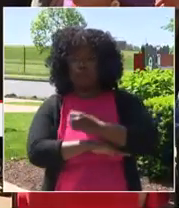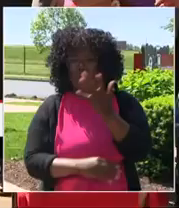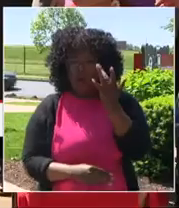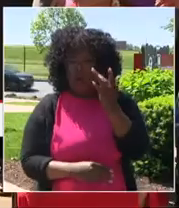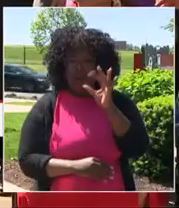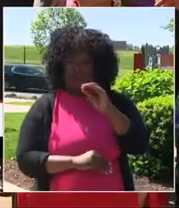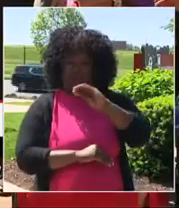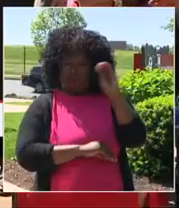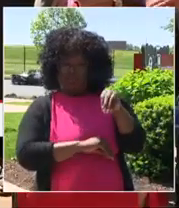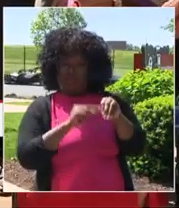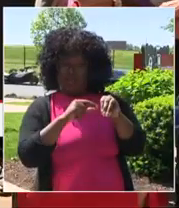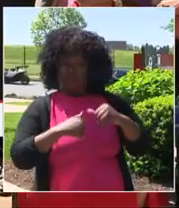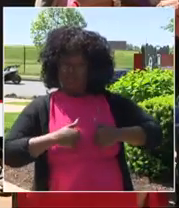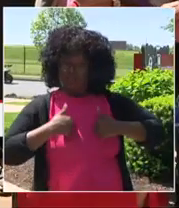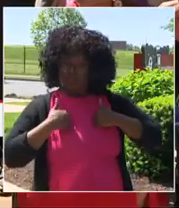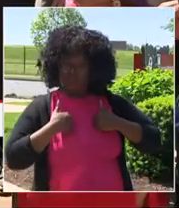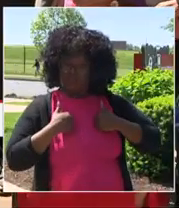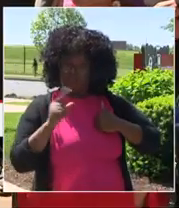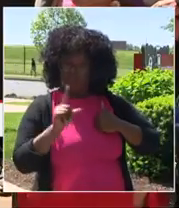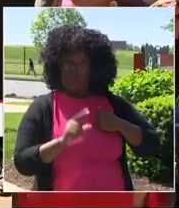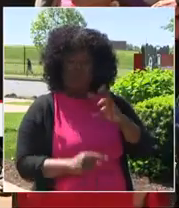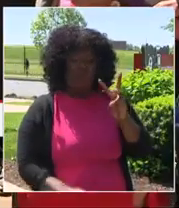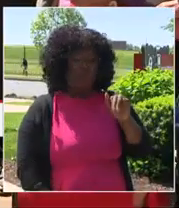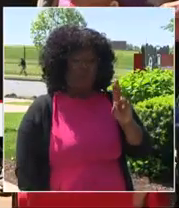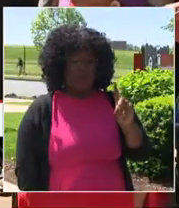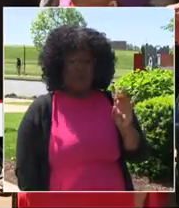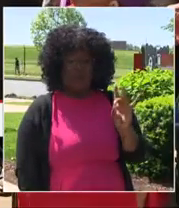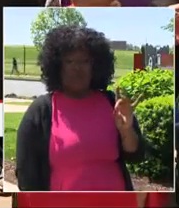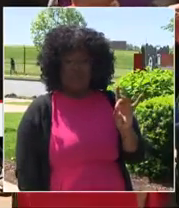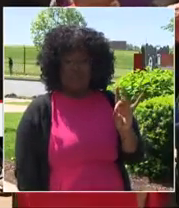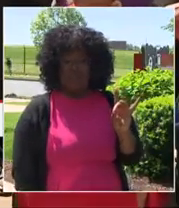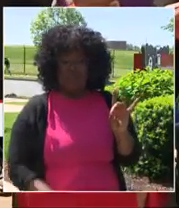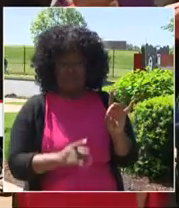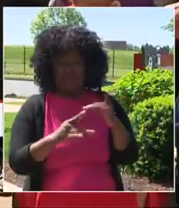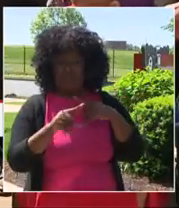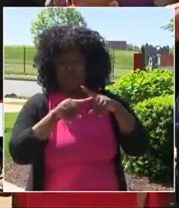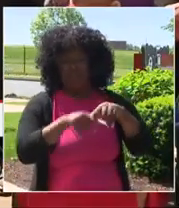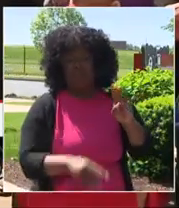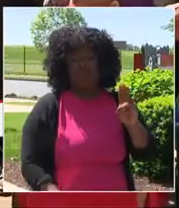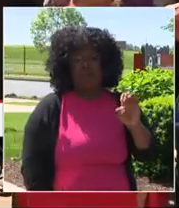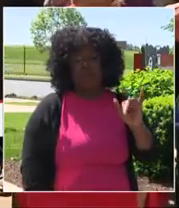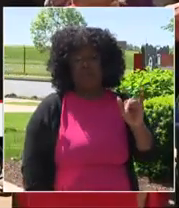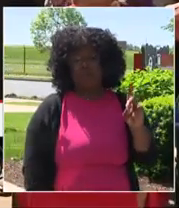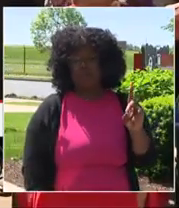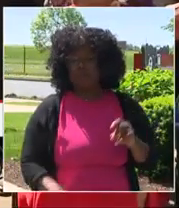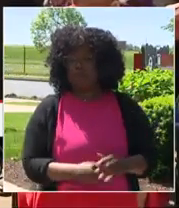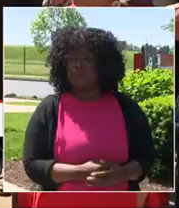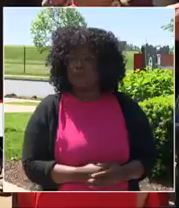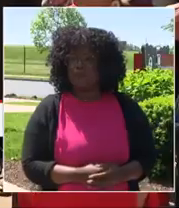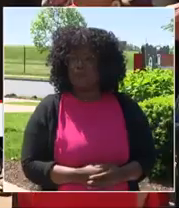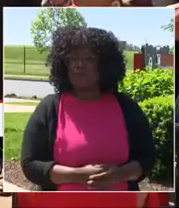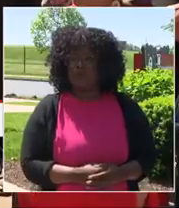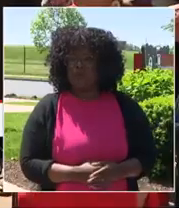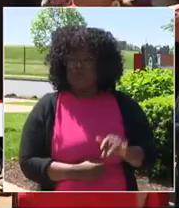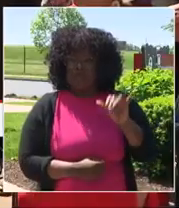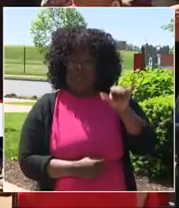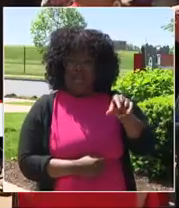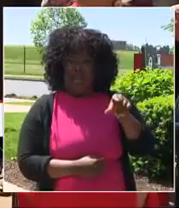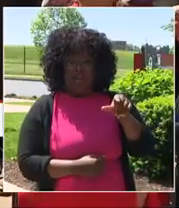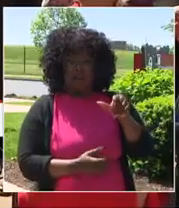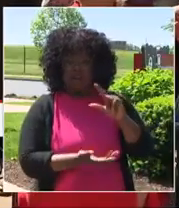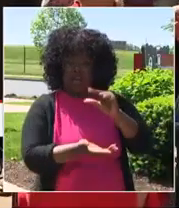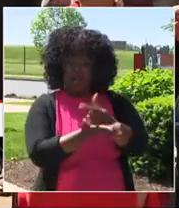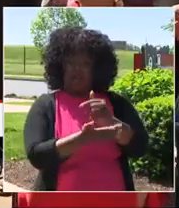on Medicaid. So they have a contract that specifies the rate that they must get. If the Medicaid match rate drops, that increases the cost to the